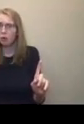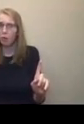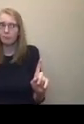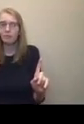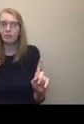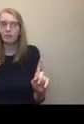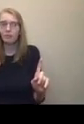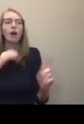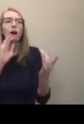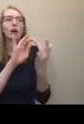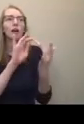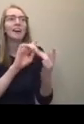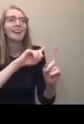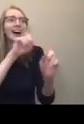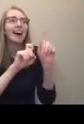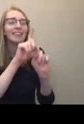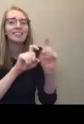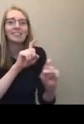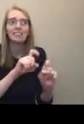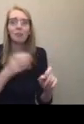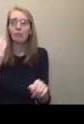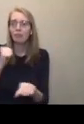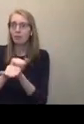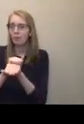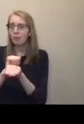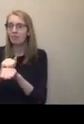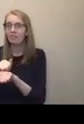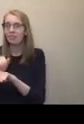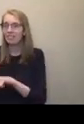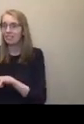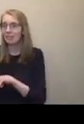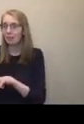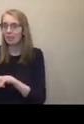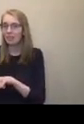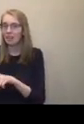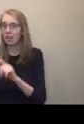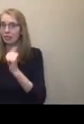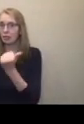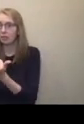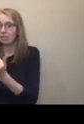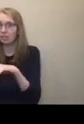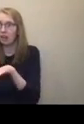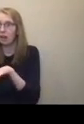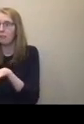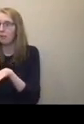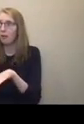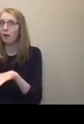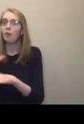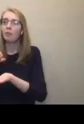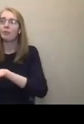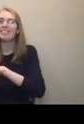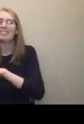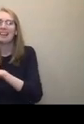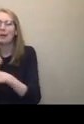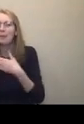worked for the CP Association in Alberta, we developed our own engagement guides. Here's how you non disabled us, non disabled people, here's how we